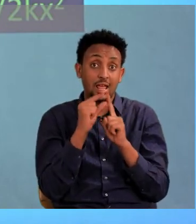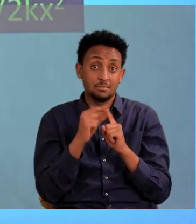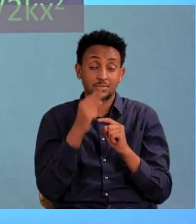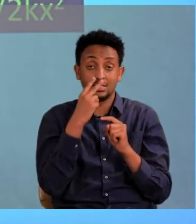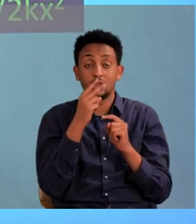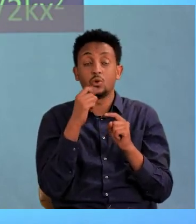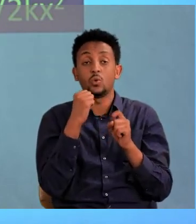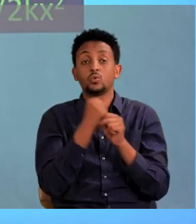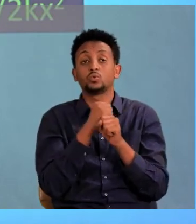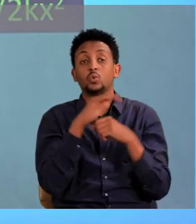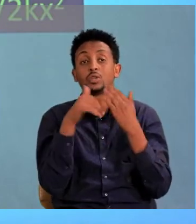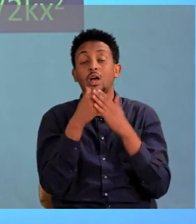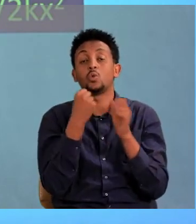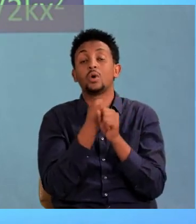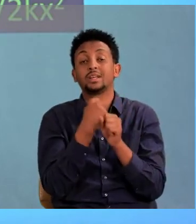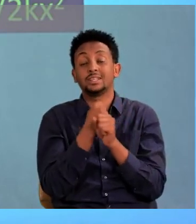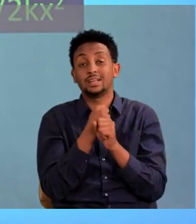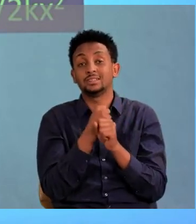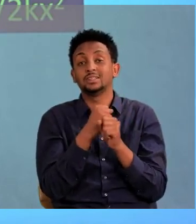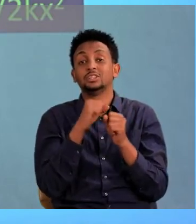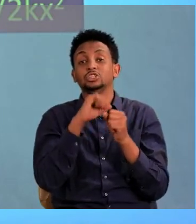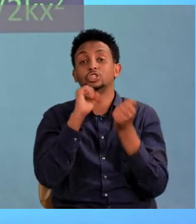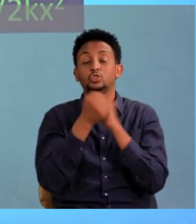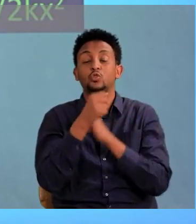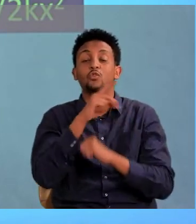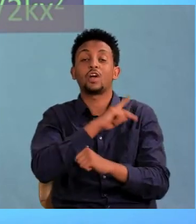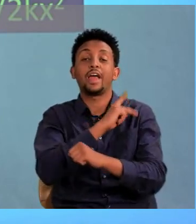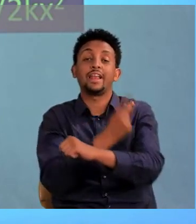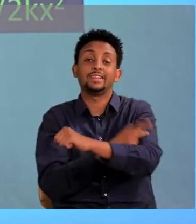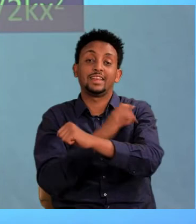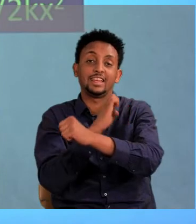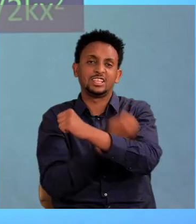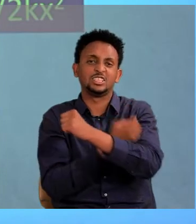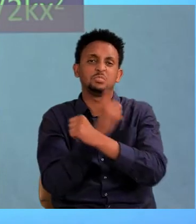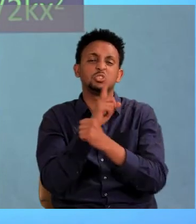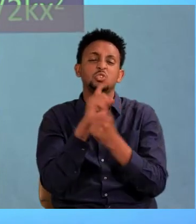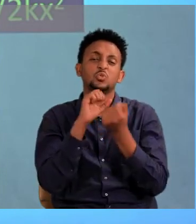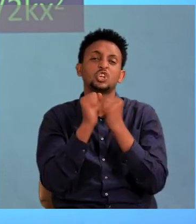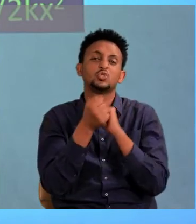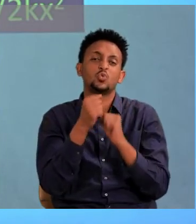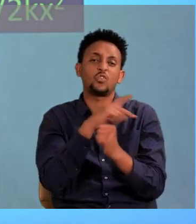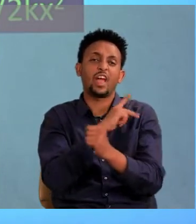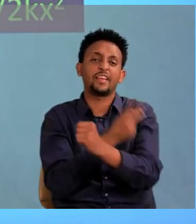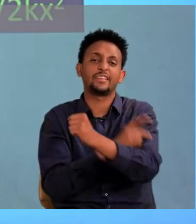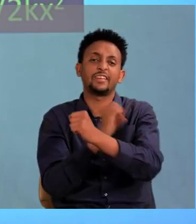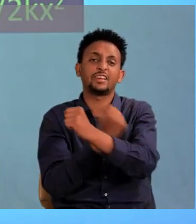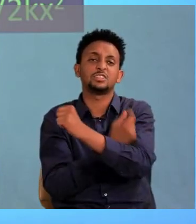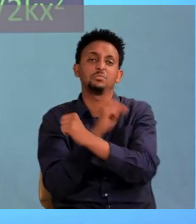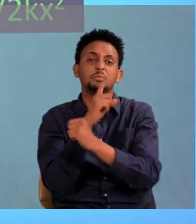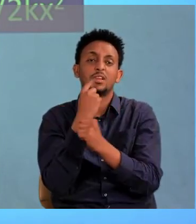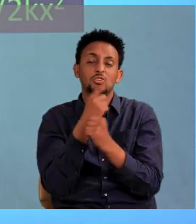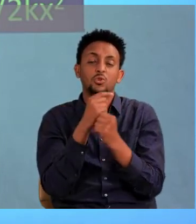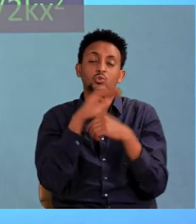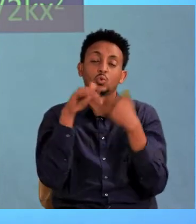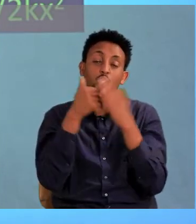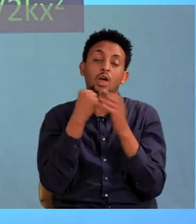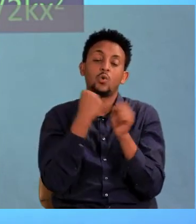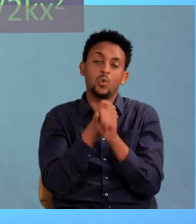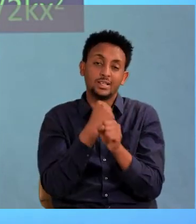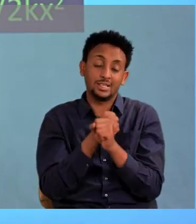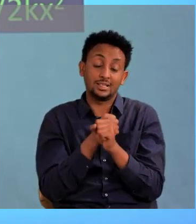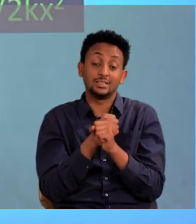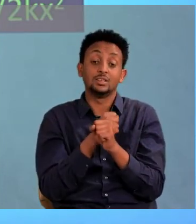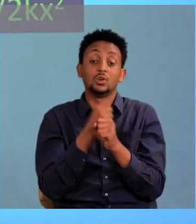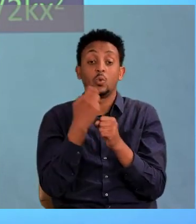that the total work done is change of kinetic energy. What does it mean by change of kinetic energy? The total work done is the work